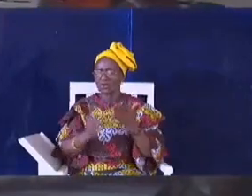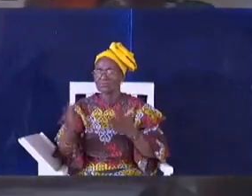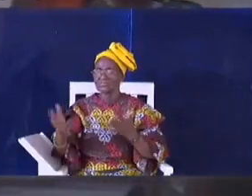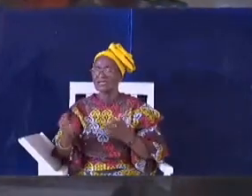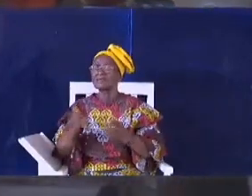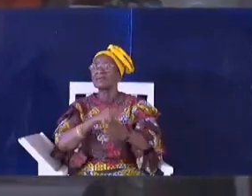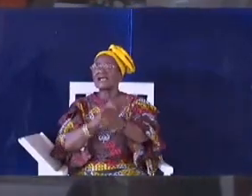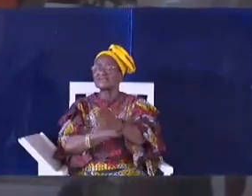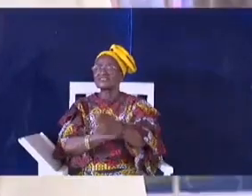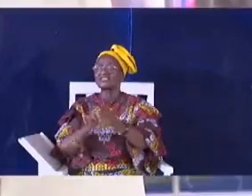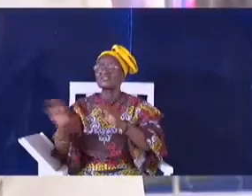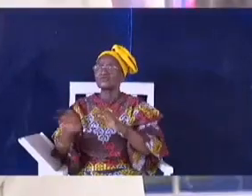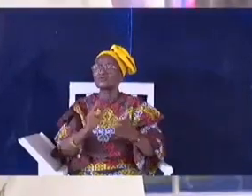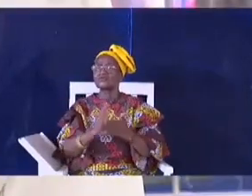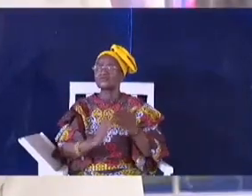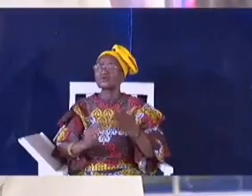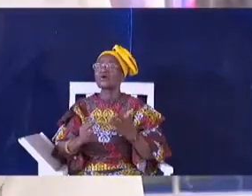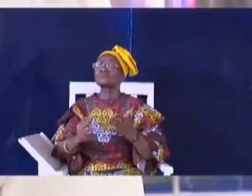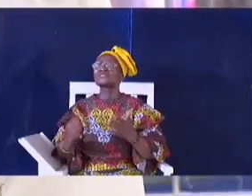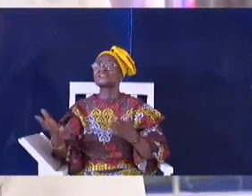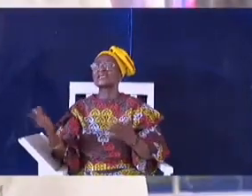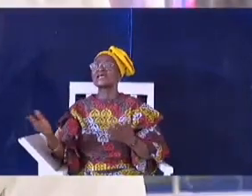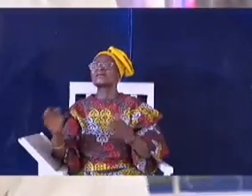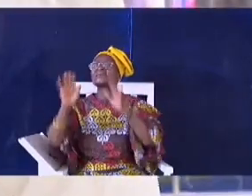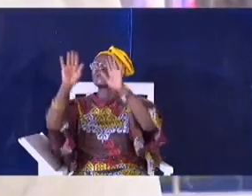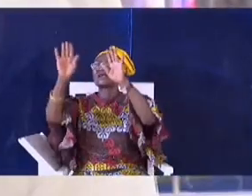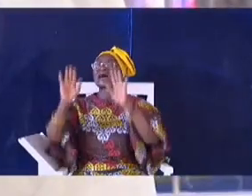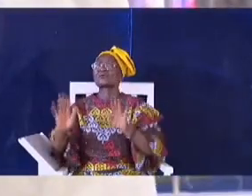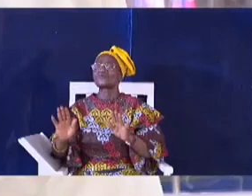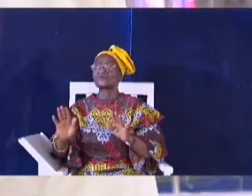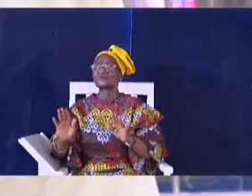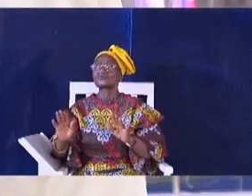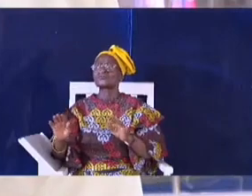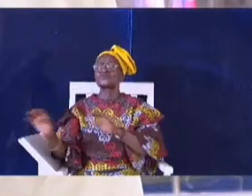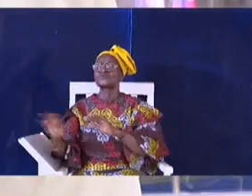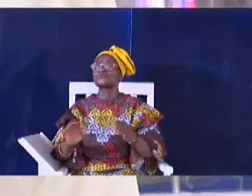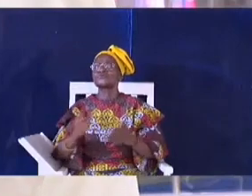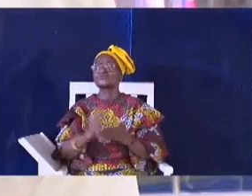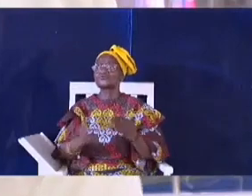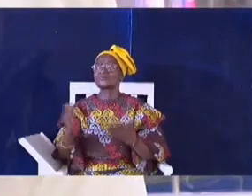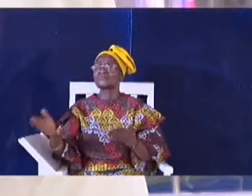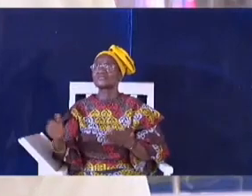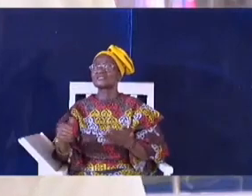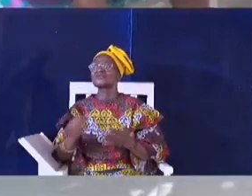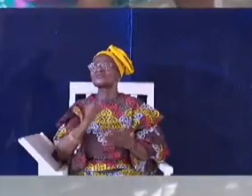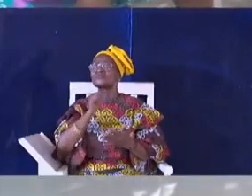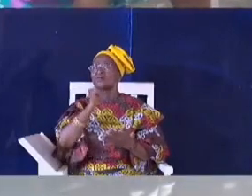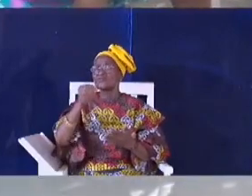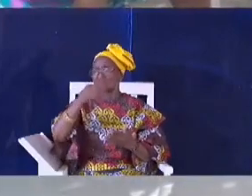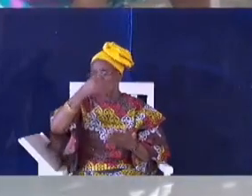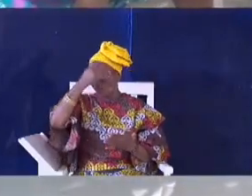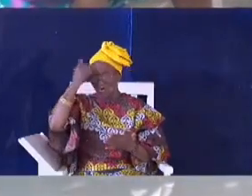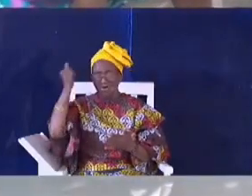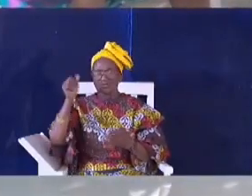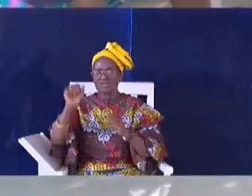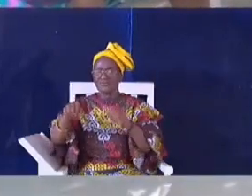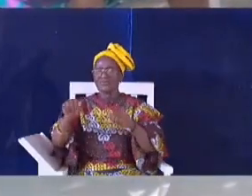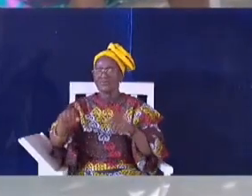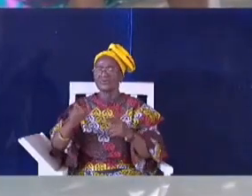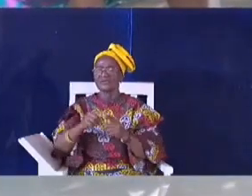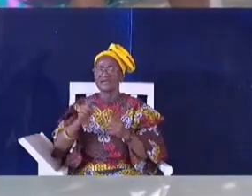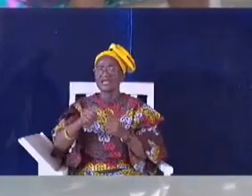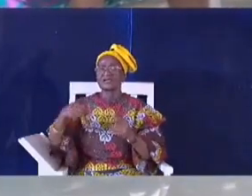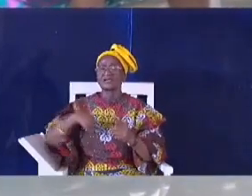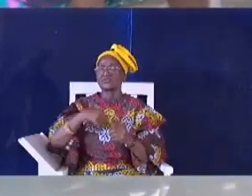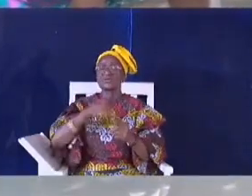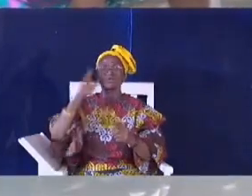Do something miraculous. Do something unforgettable. And we will give you all the